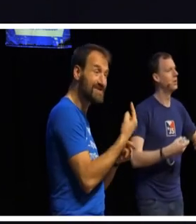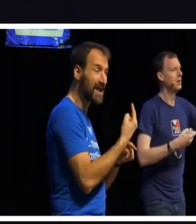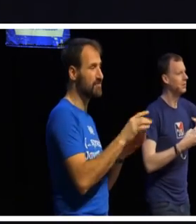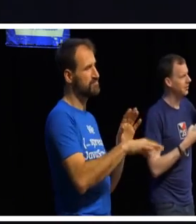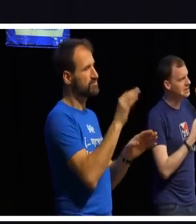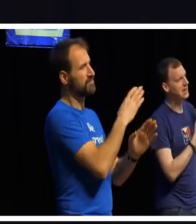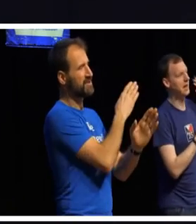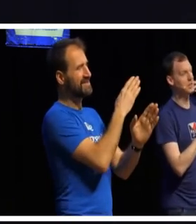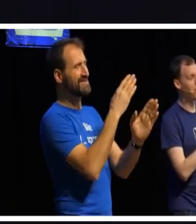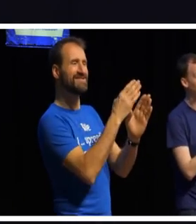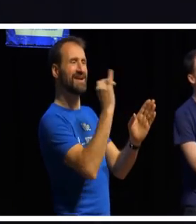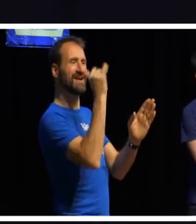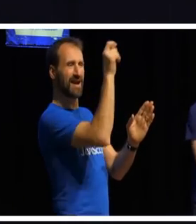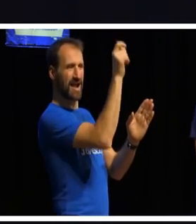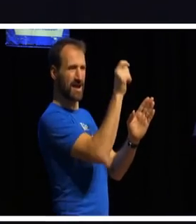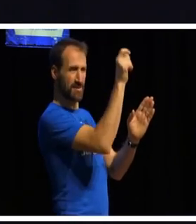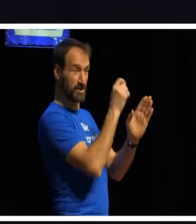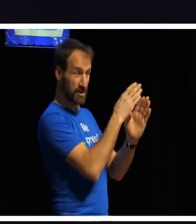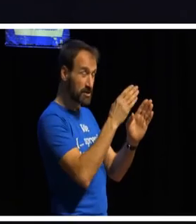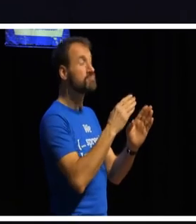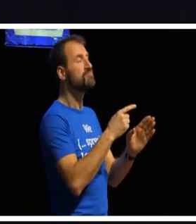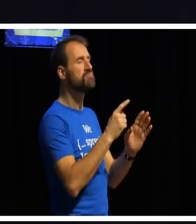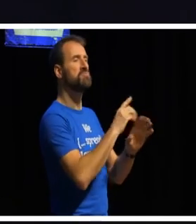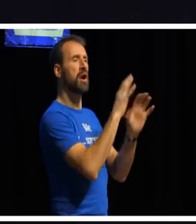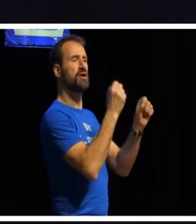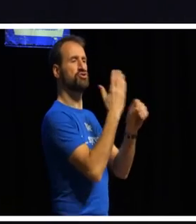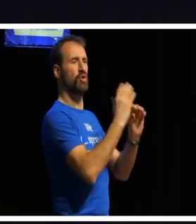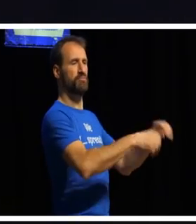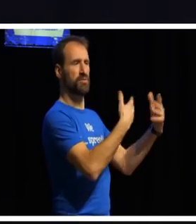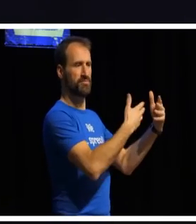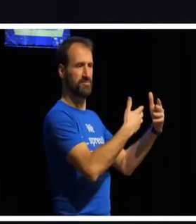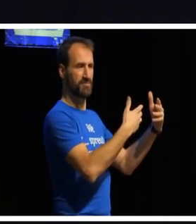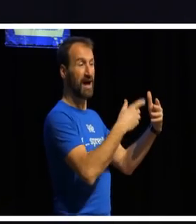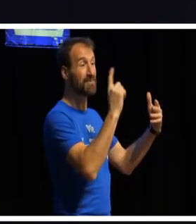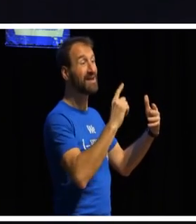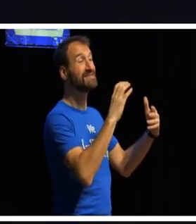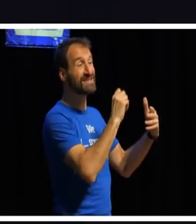So things take actually a whole lot longer to get things like images and fonts and CSS.